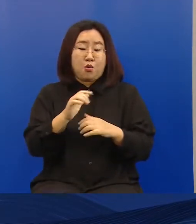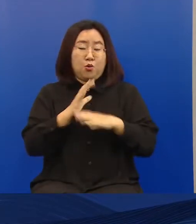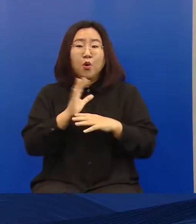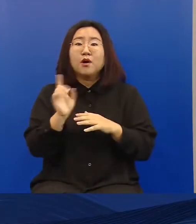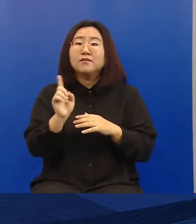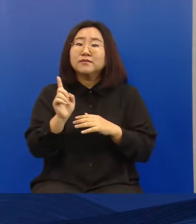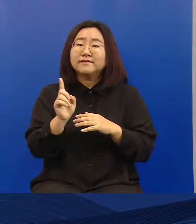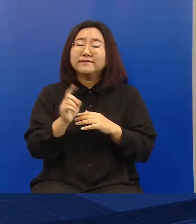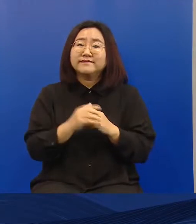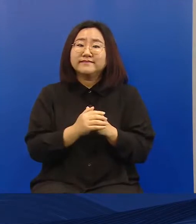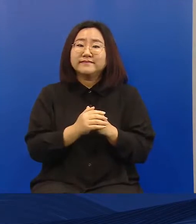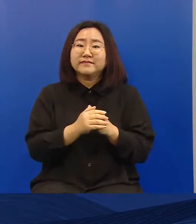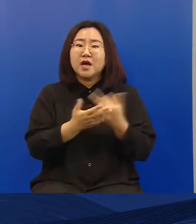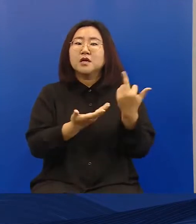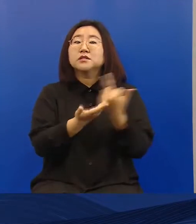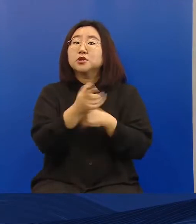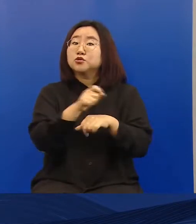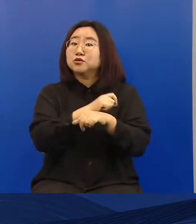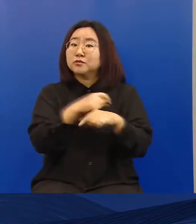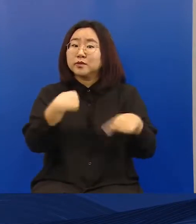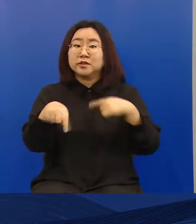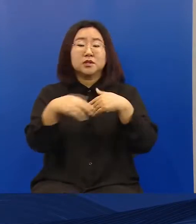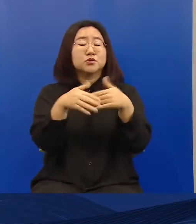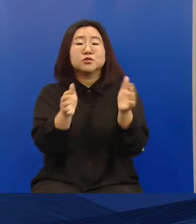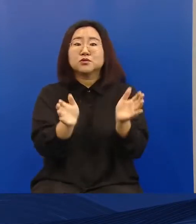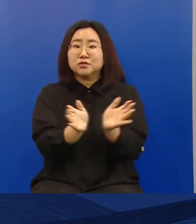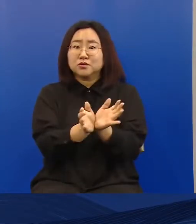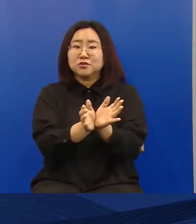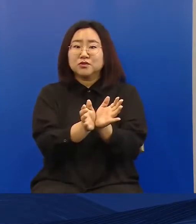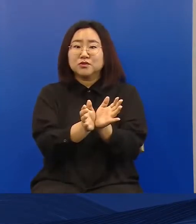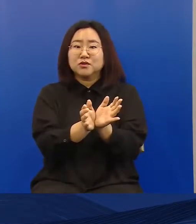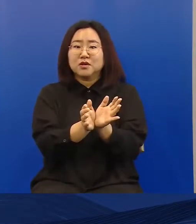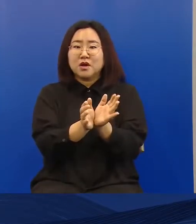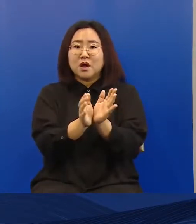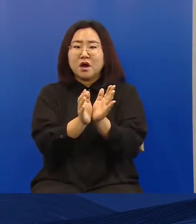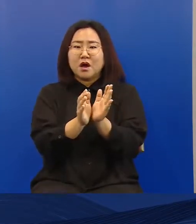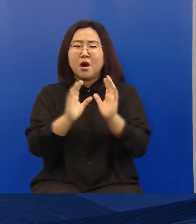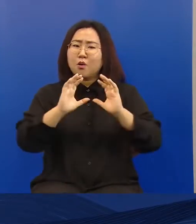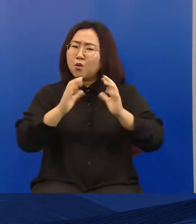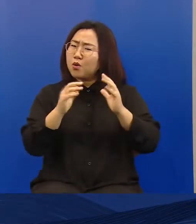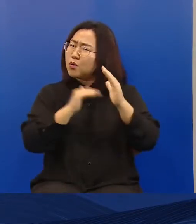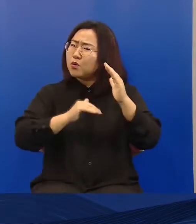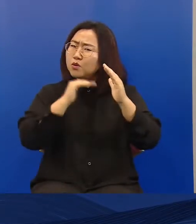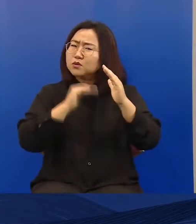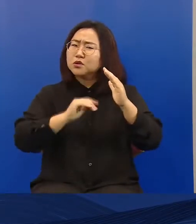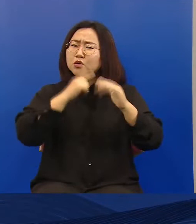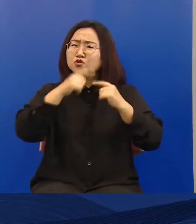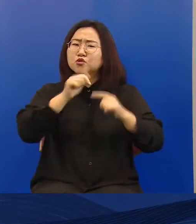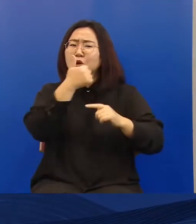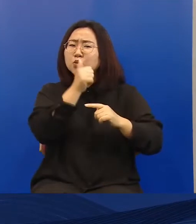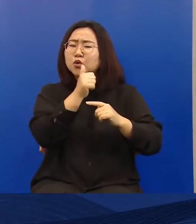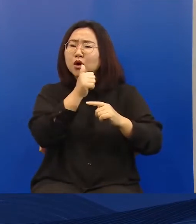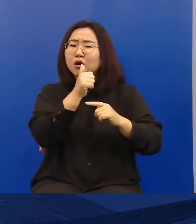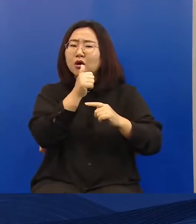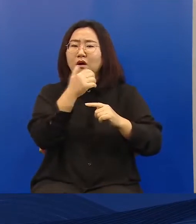them. And amazingly, the Jeju Special Self-Governing Province